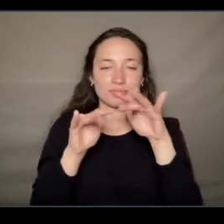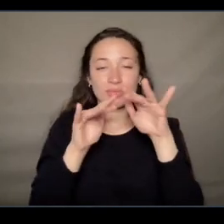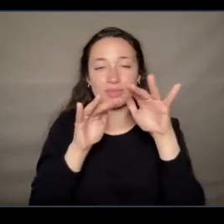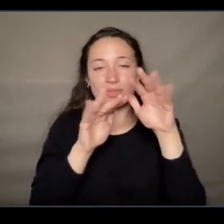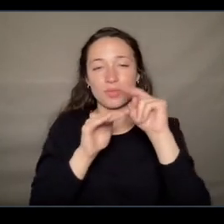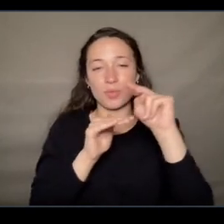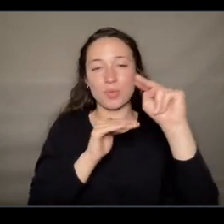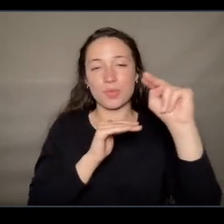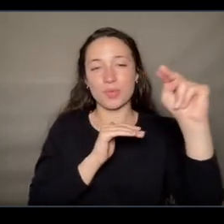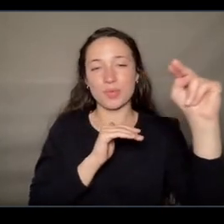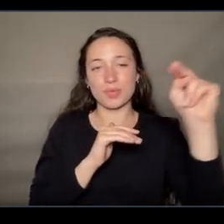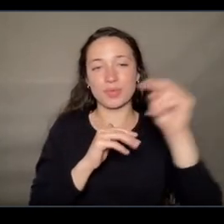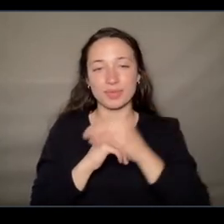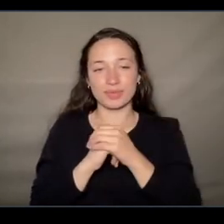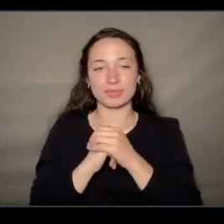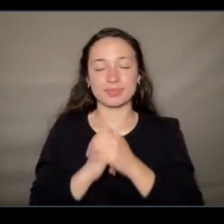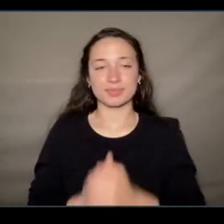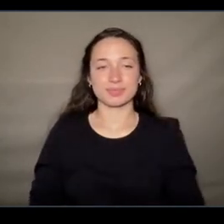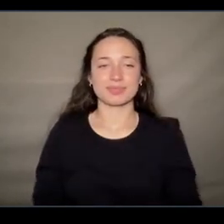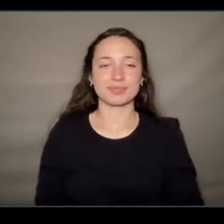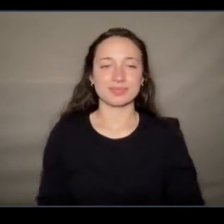one, heading north.